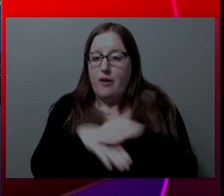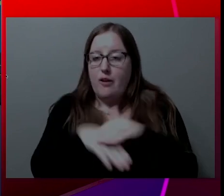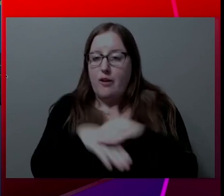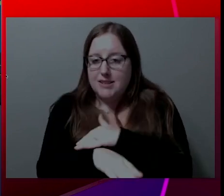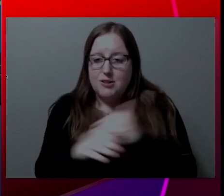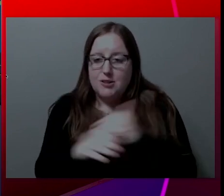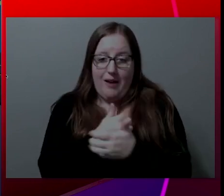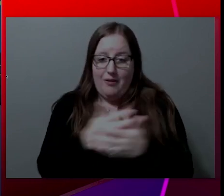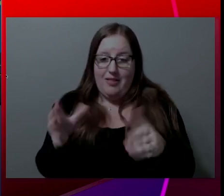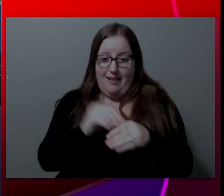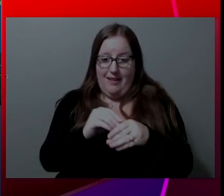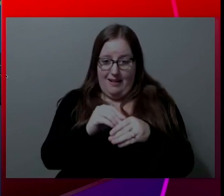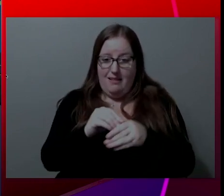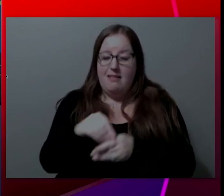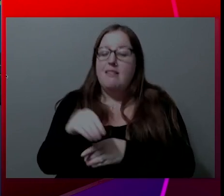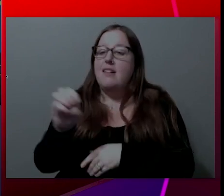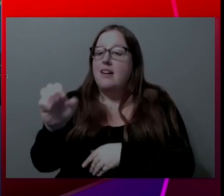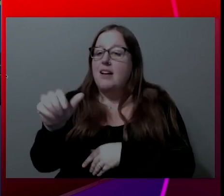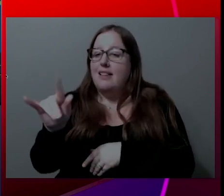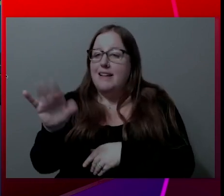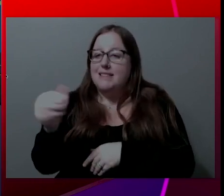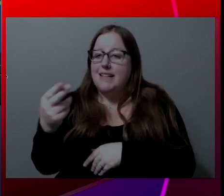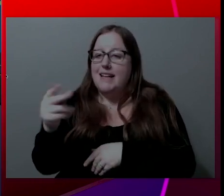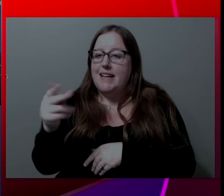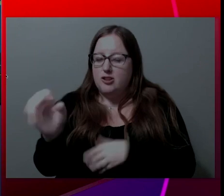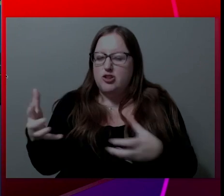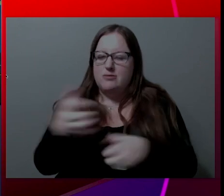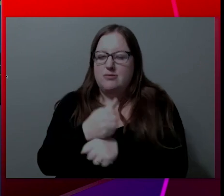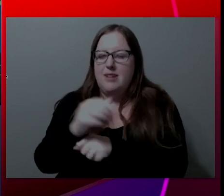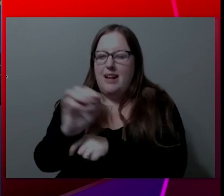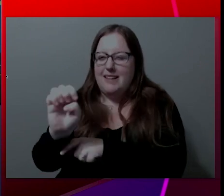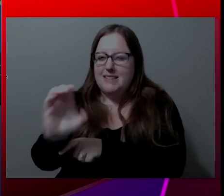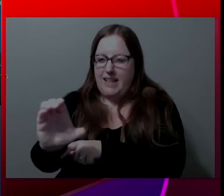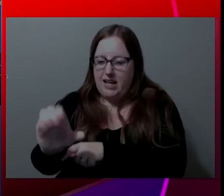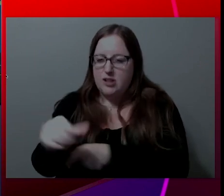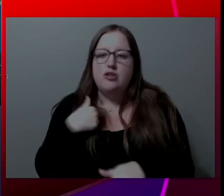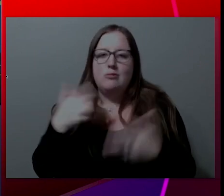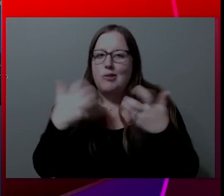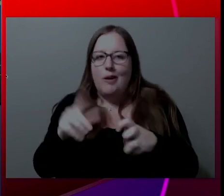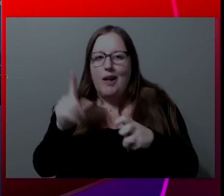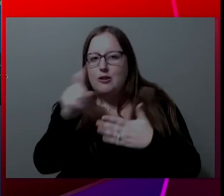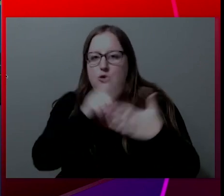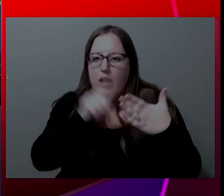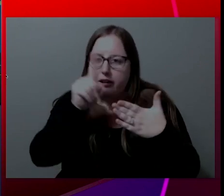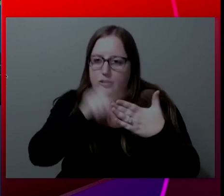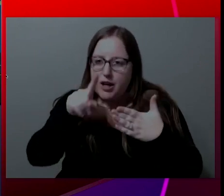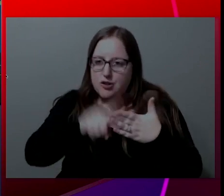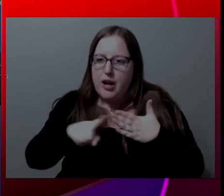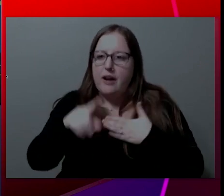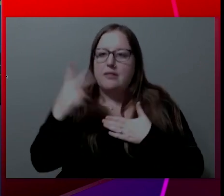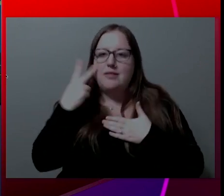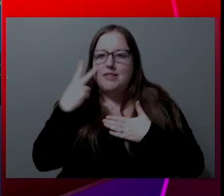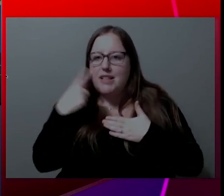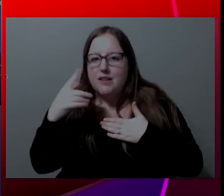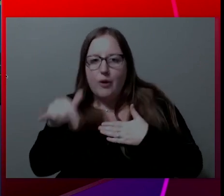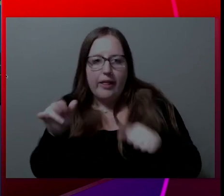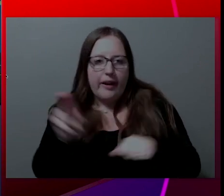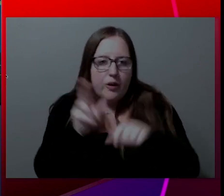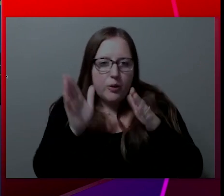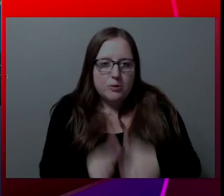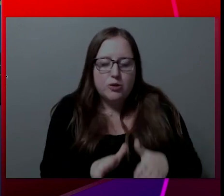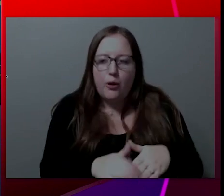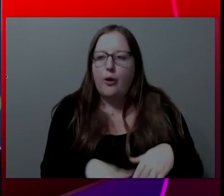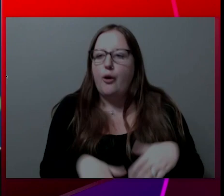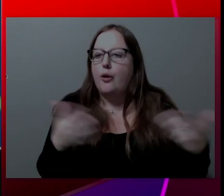lives in Elasticache because we don't want to have to wait for every API call to check, hey, let me go check this entry for this user in the table, which will be a